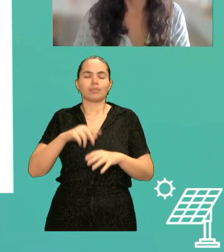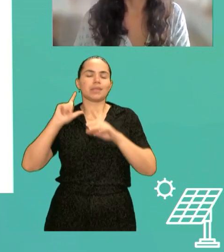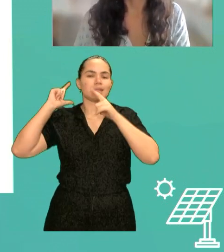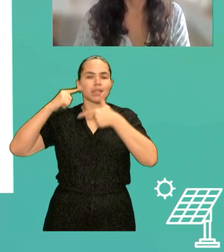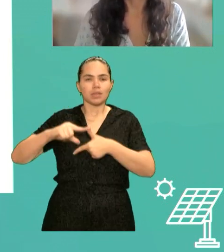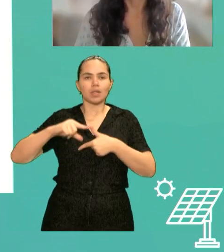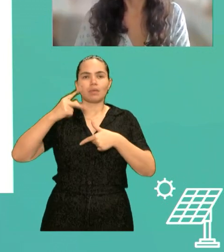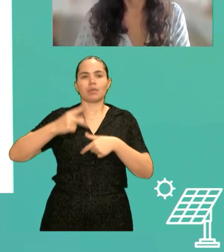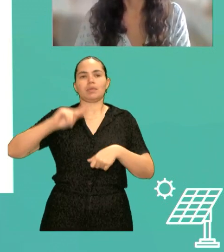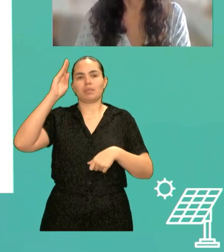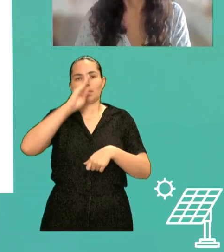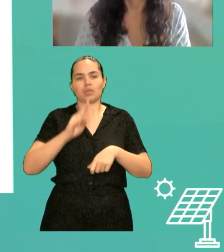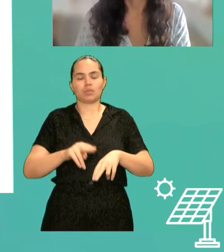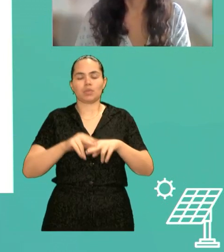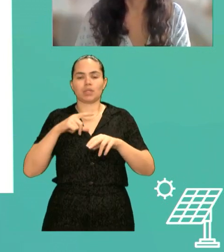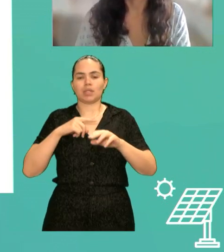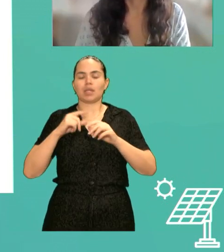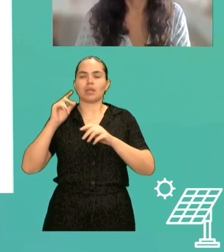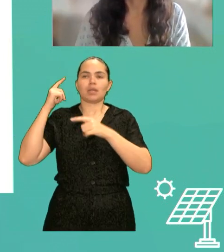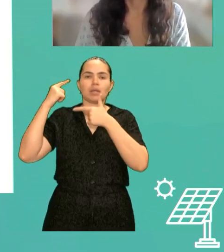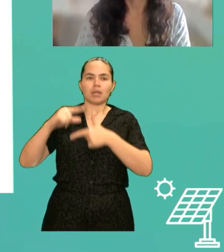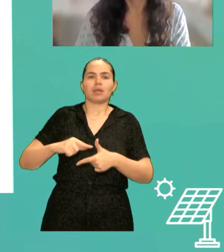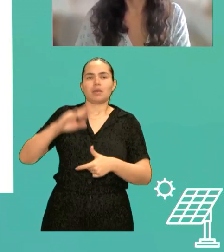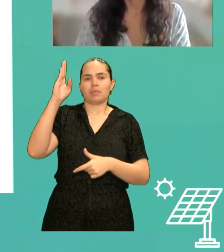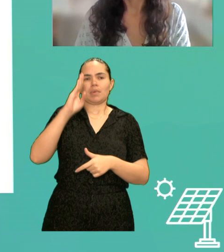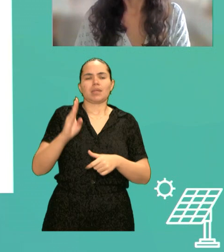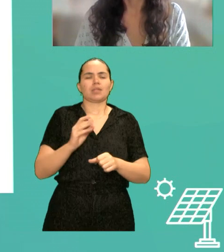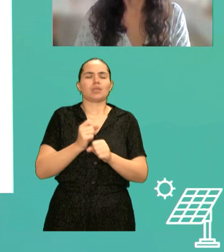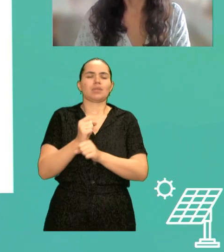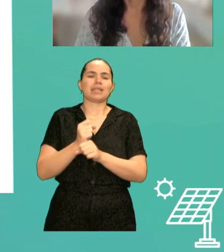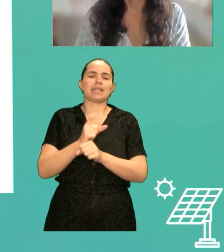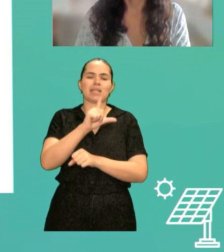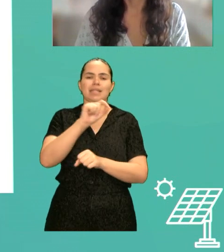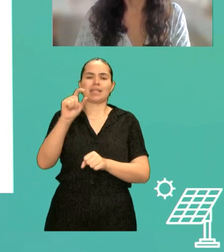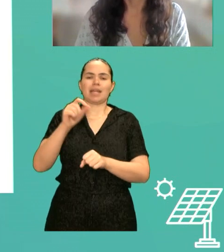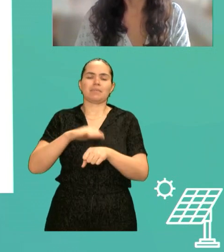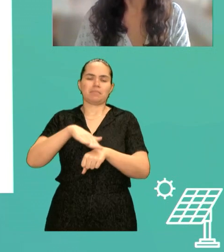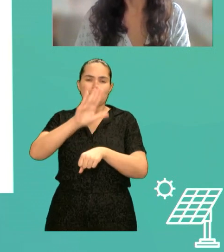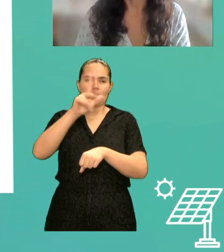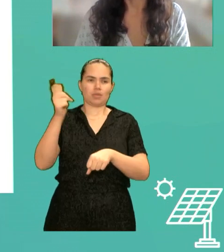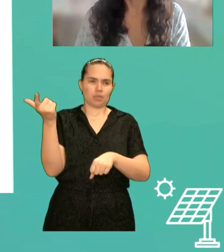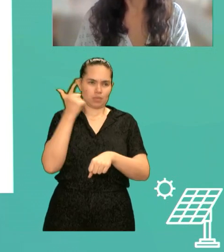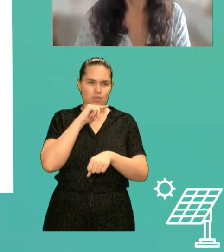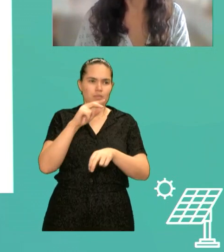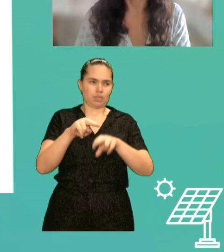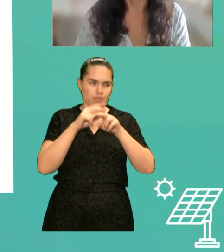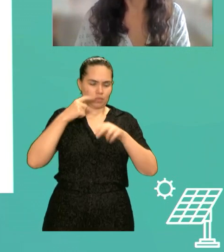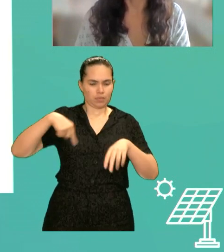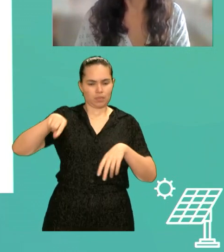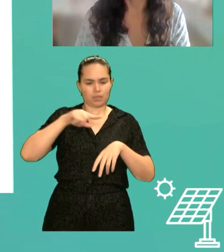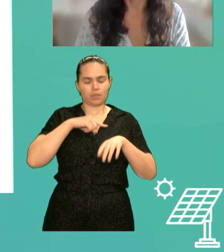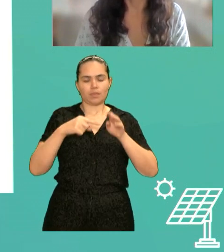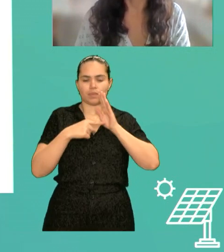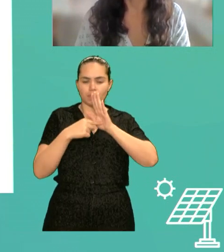100 years, and we have all this history